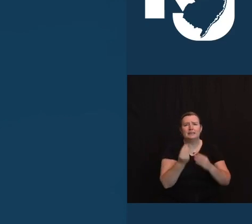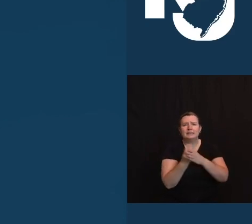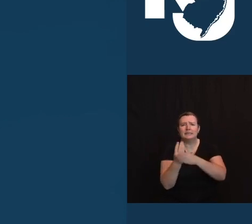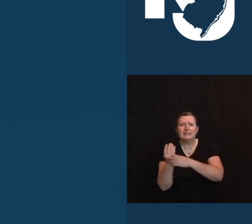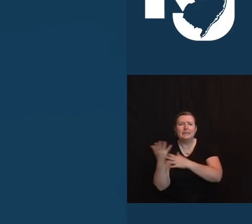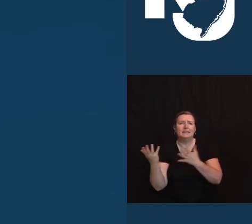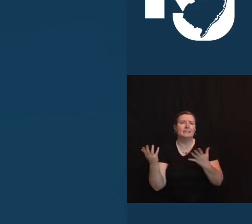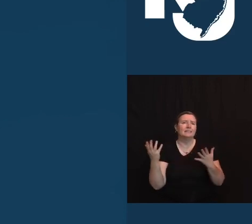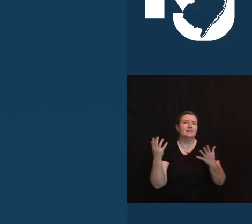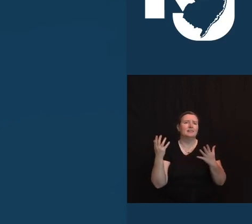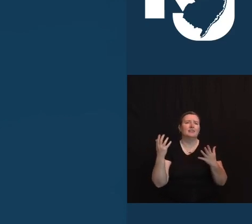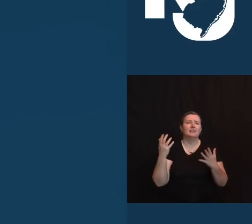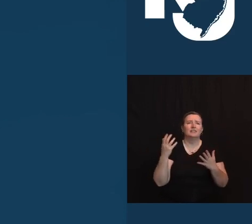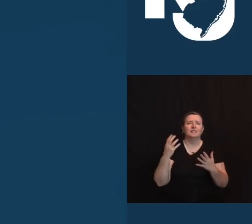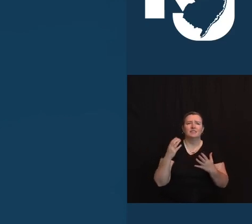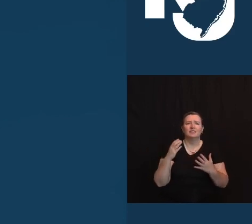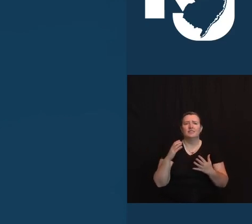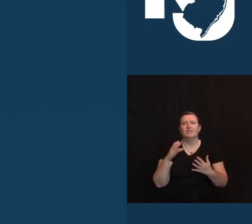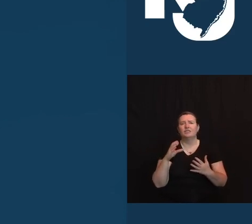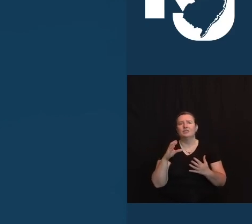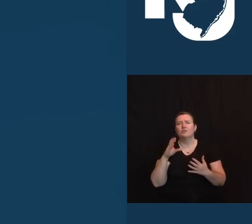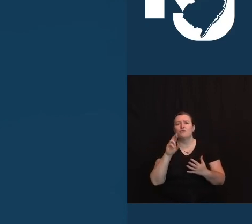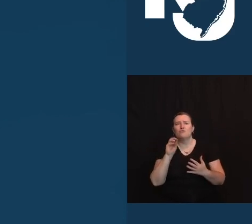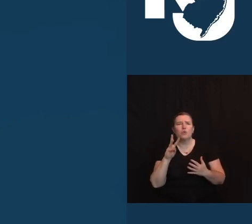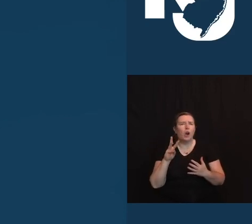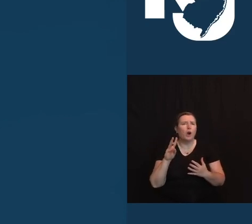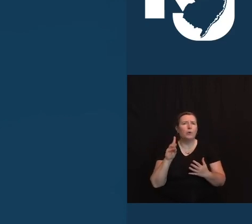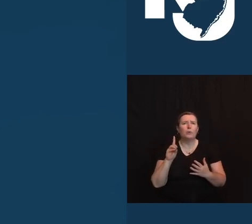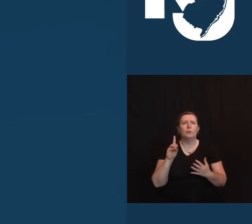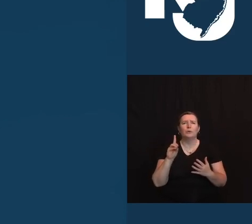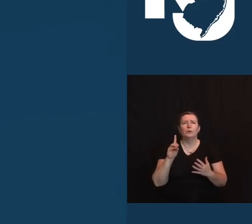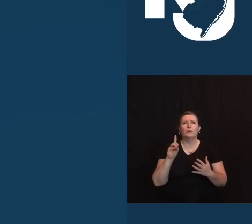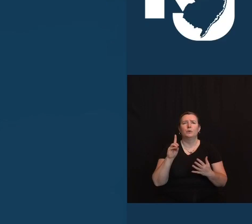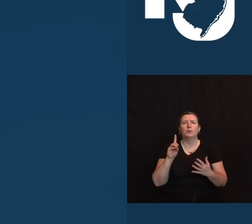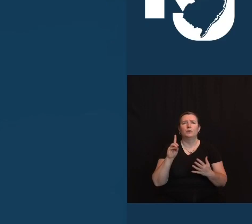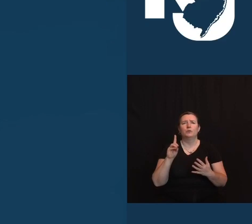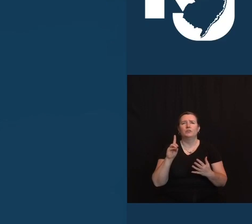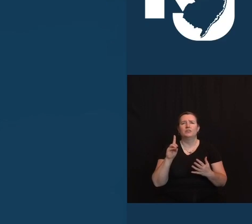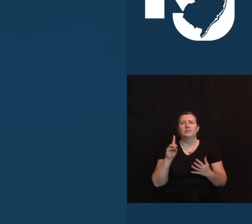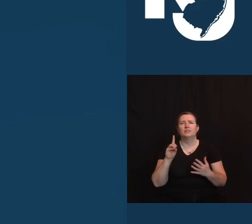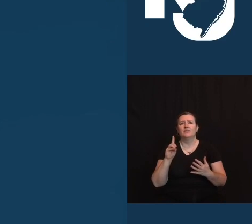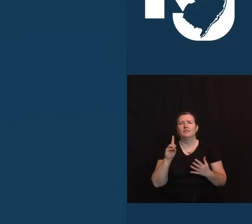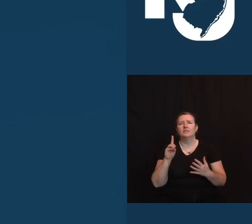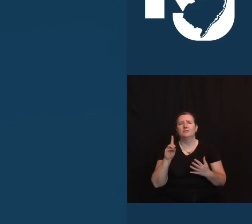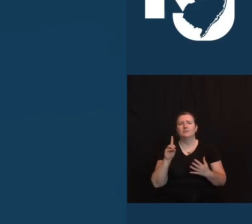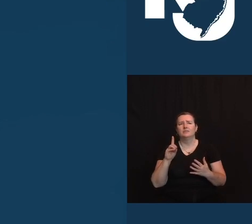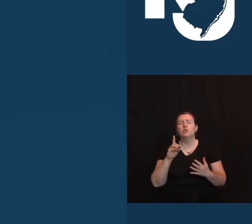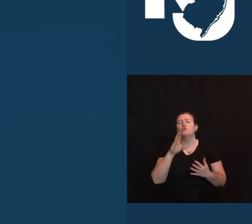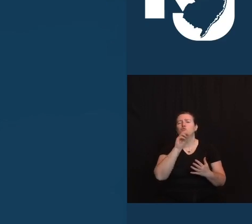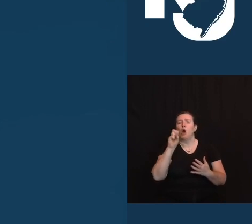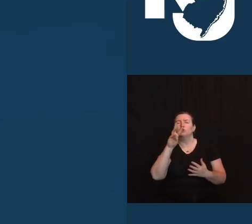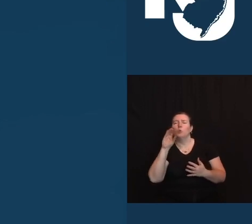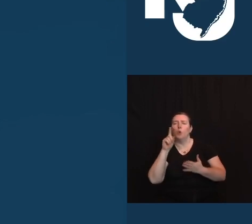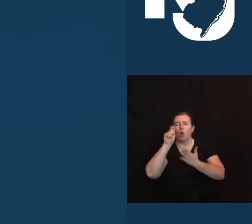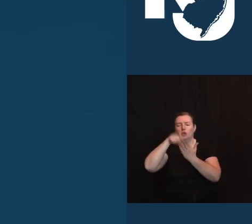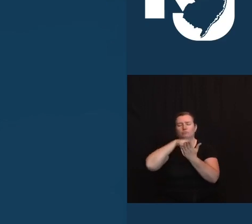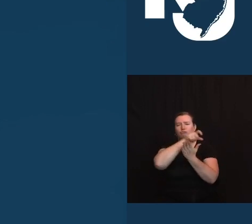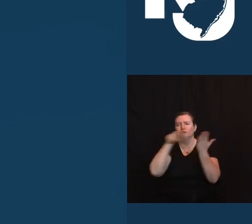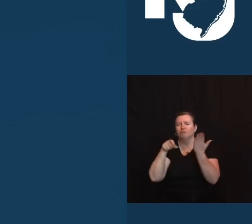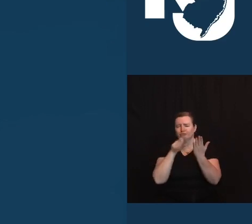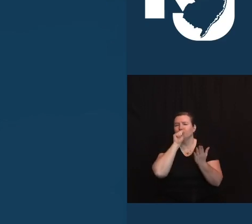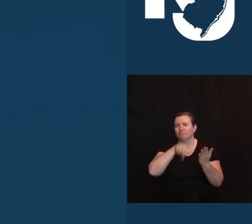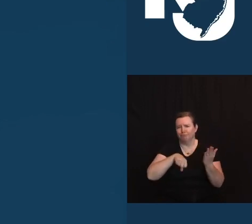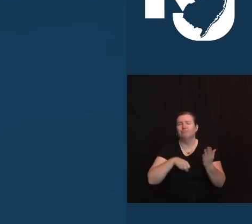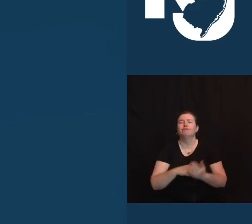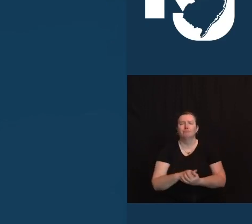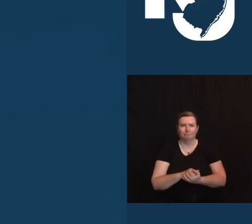Maine, that became a family getaway and compound. Al was a Jersey guy from the start, born and raised in